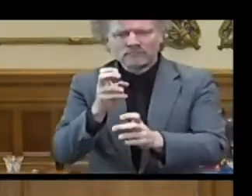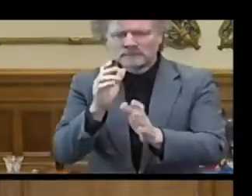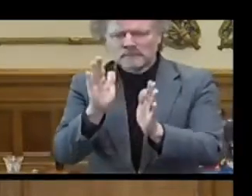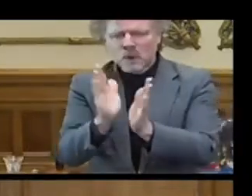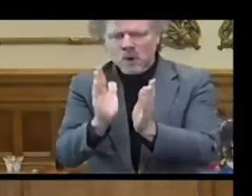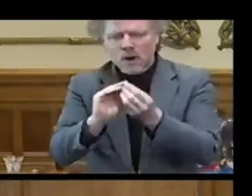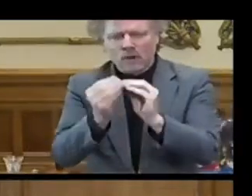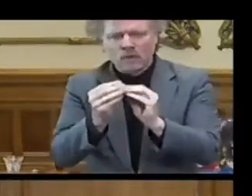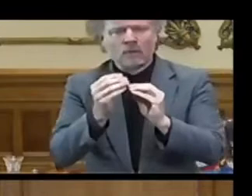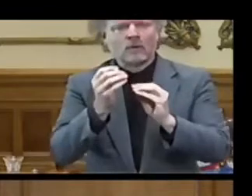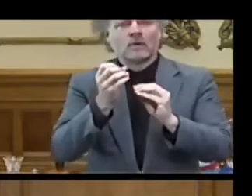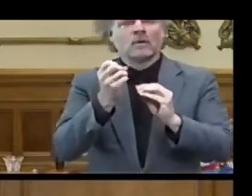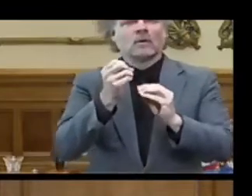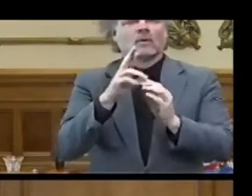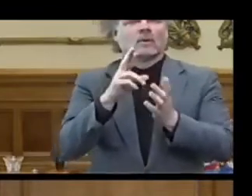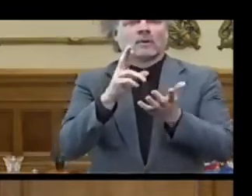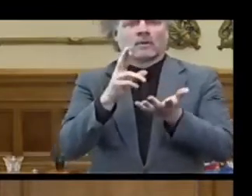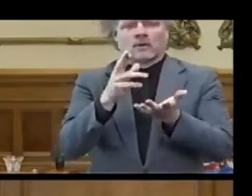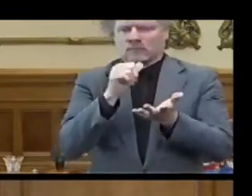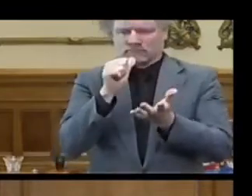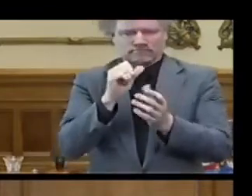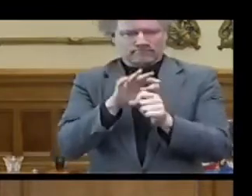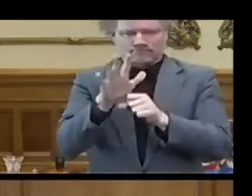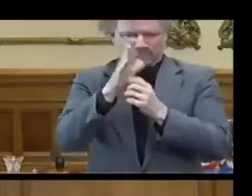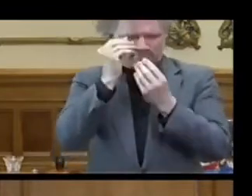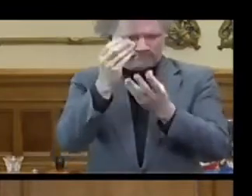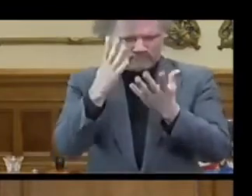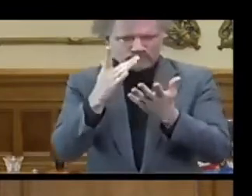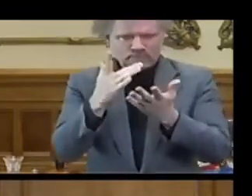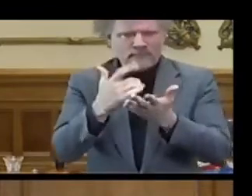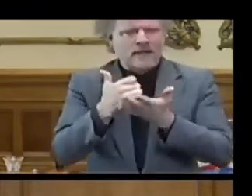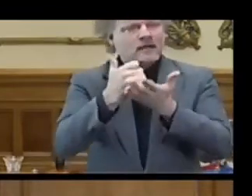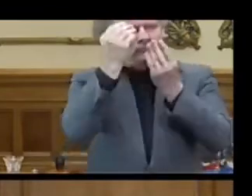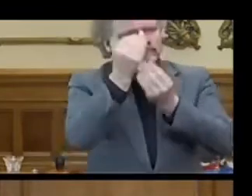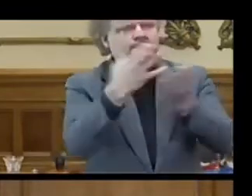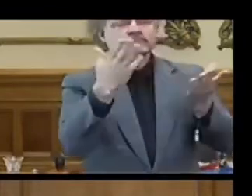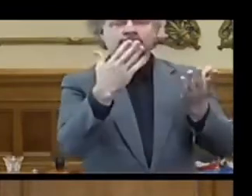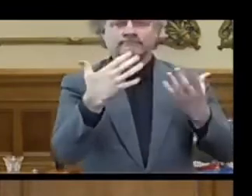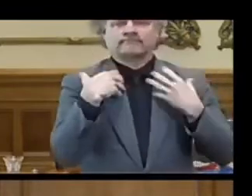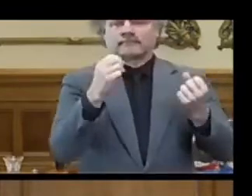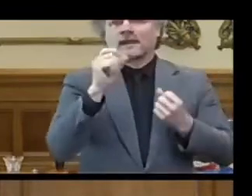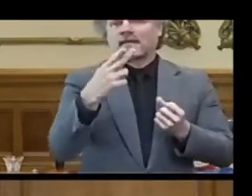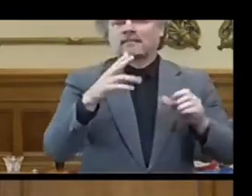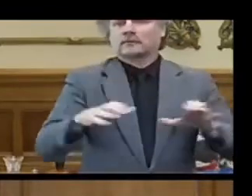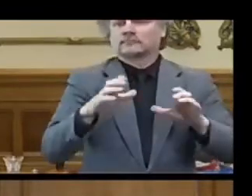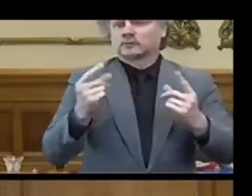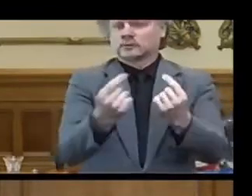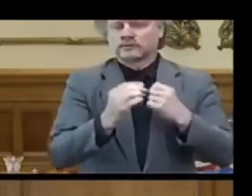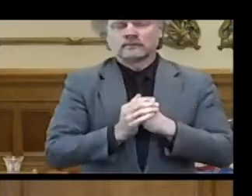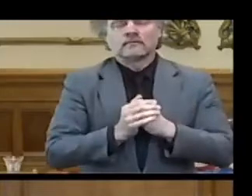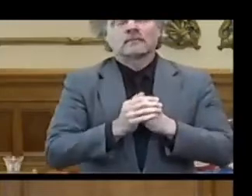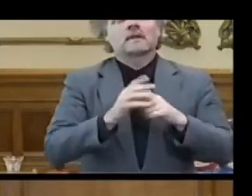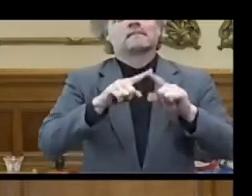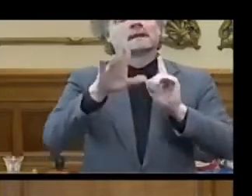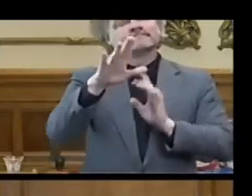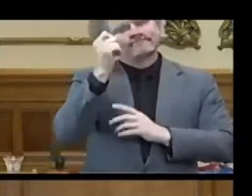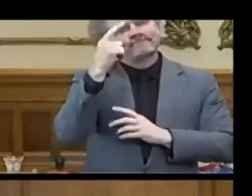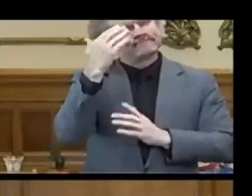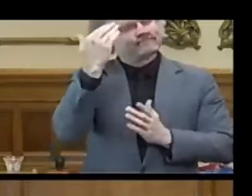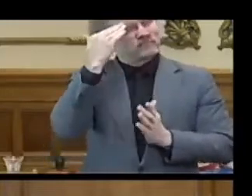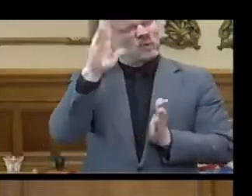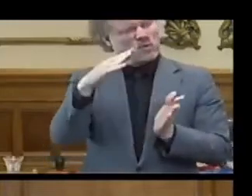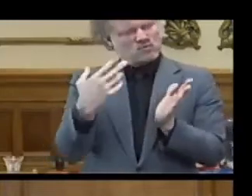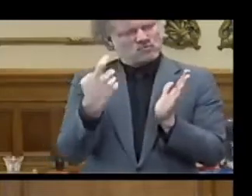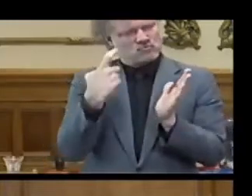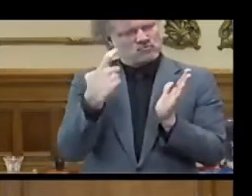are either non-identifiable or they don't provide enough information to inform public health actions. But we recognize that there's an interest